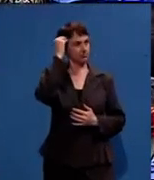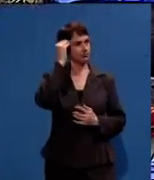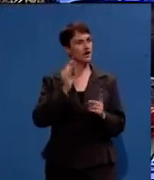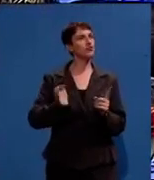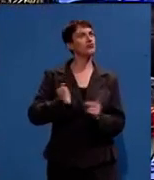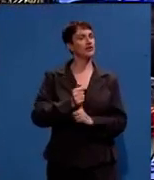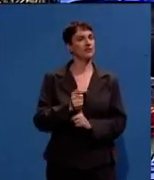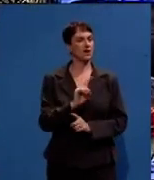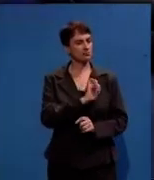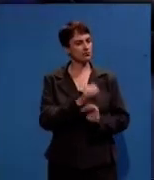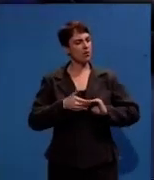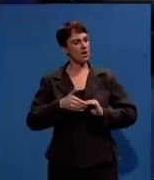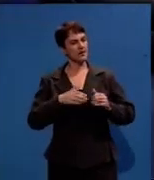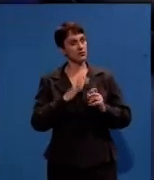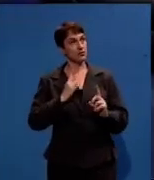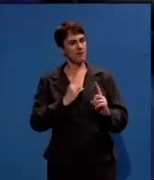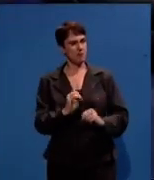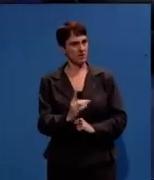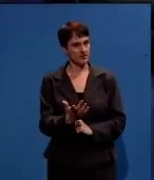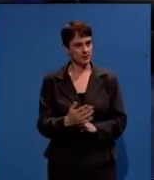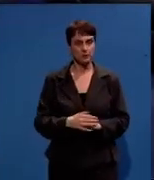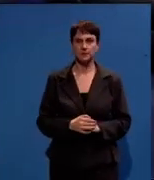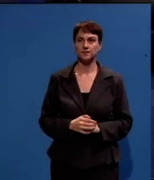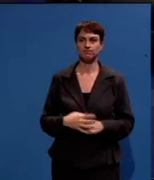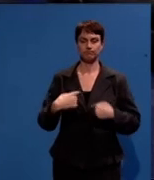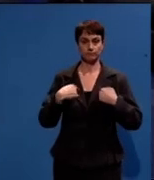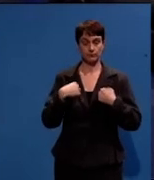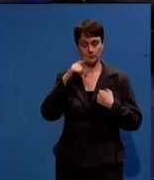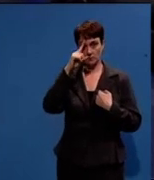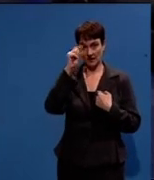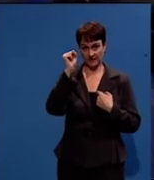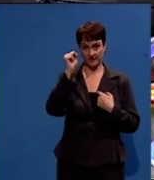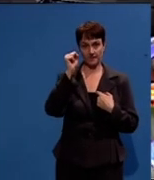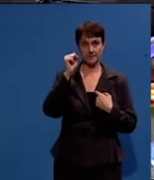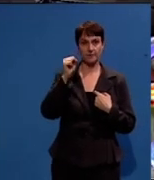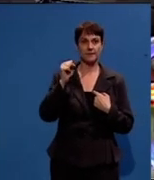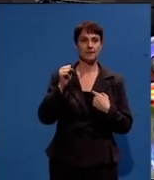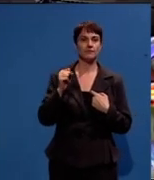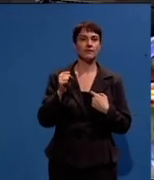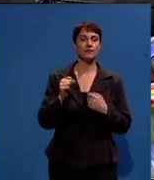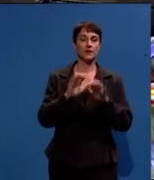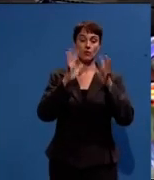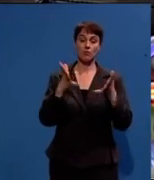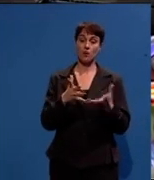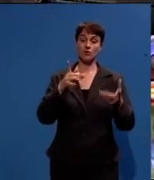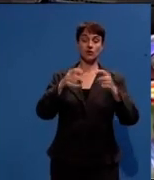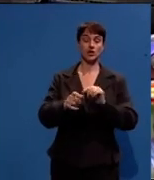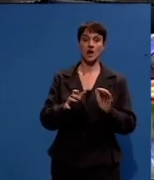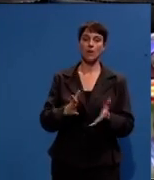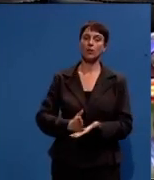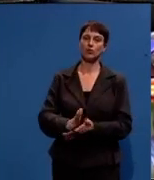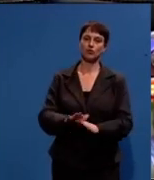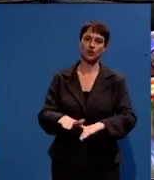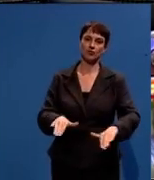aim of your organization? Well, we believe as Room to Read that the world change starts with educated children.